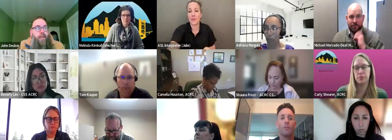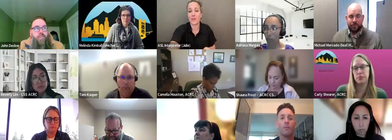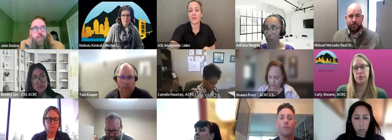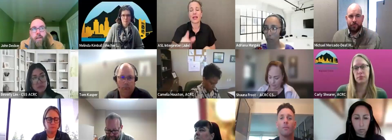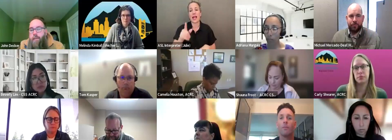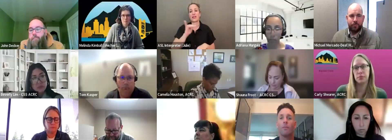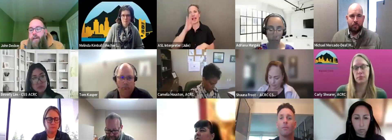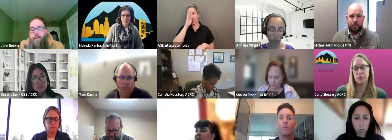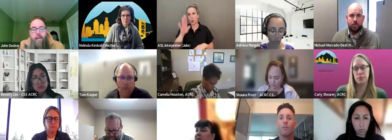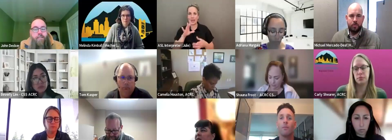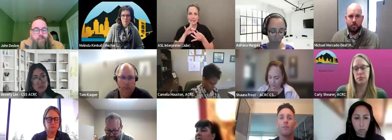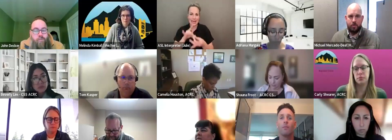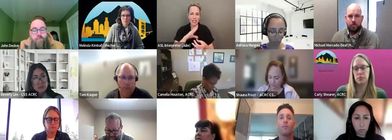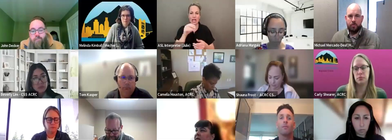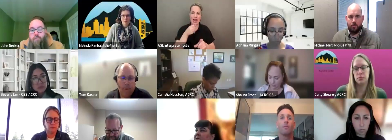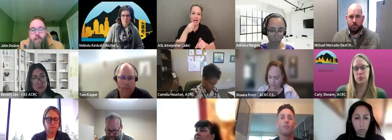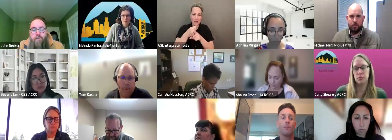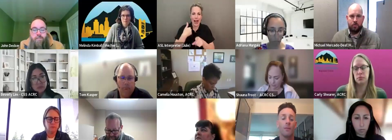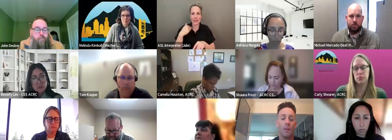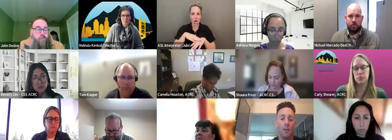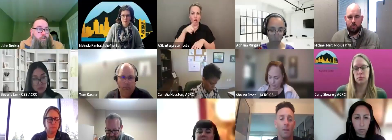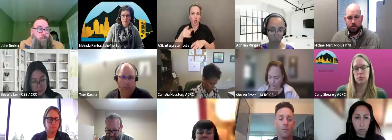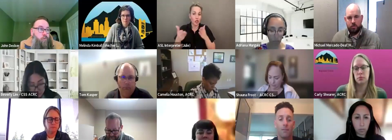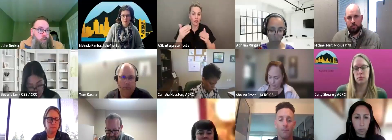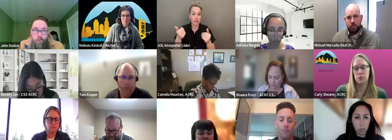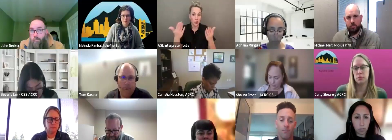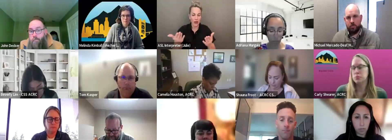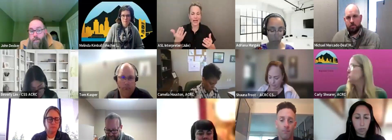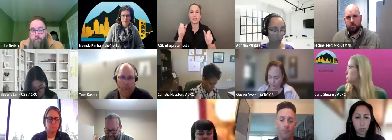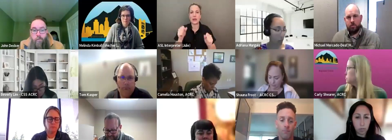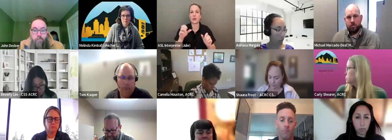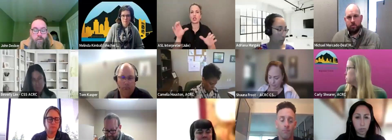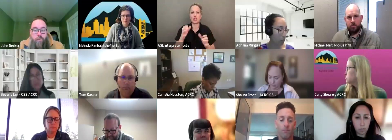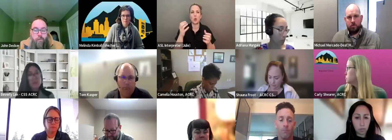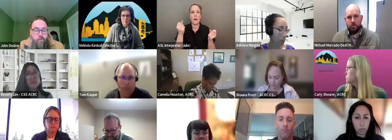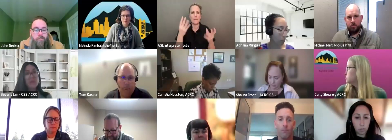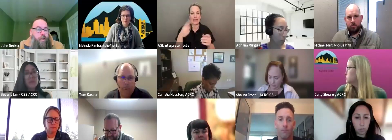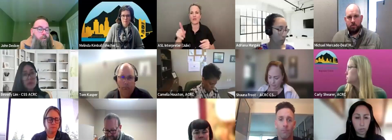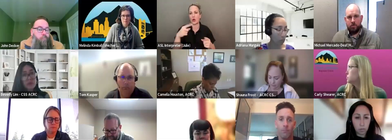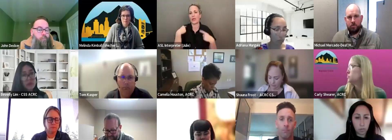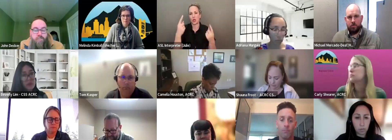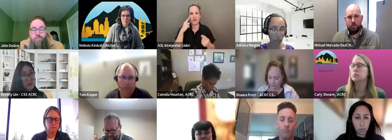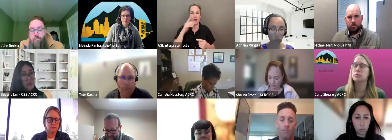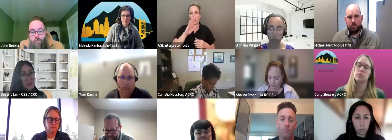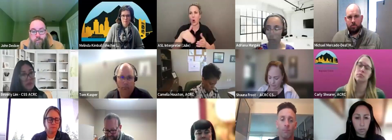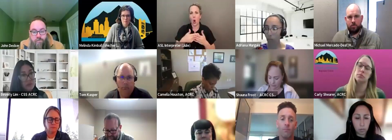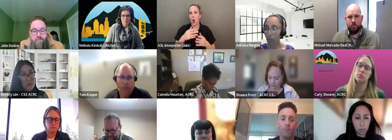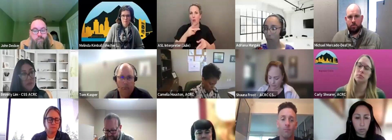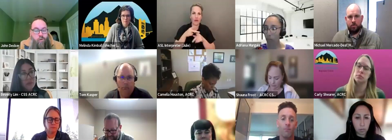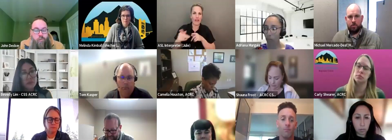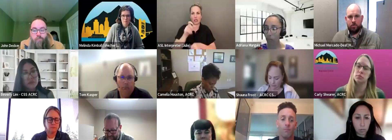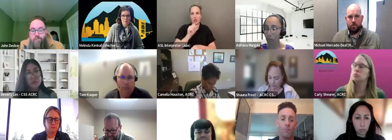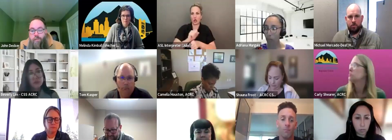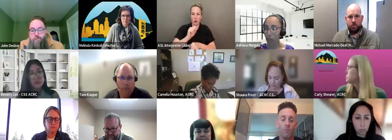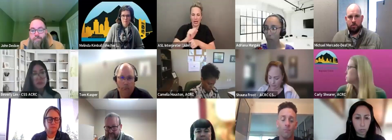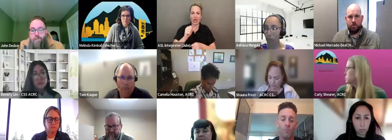of your direct connection and the impact that it has on you as service providers to be able to do what many of you have been doing for your entire professional careers, which